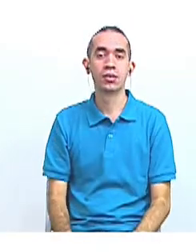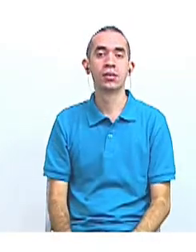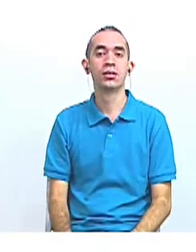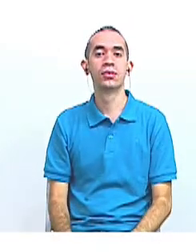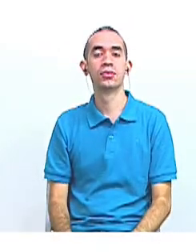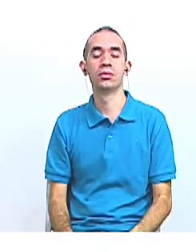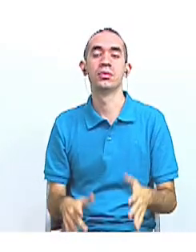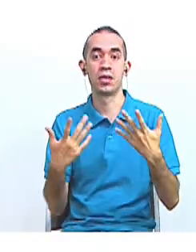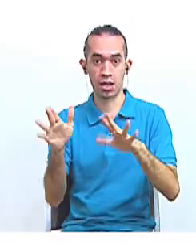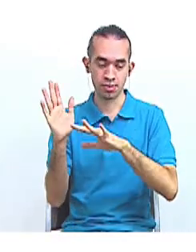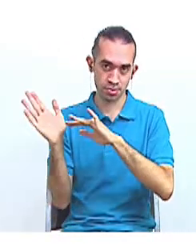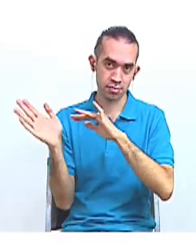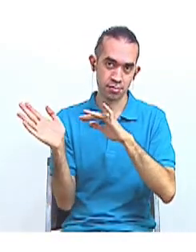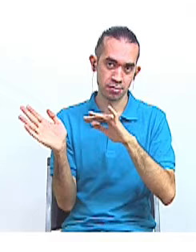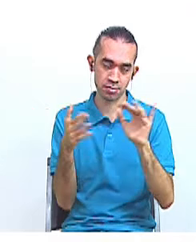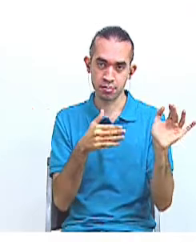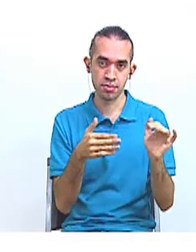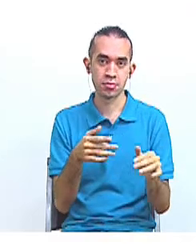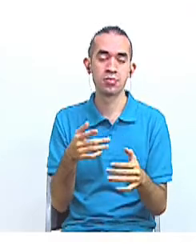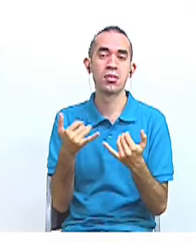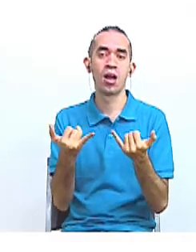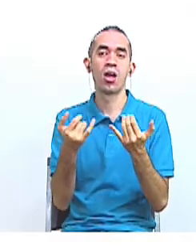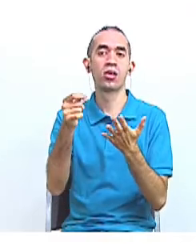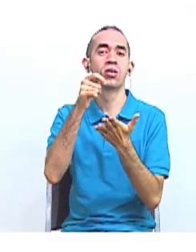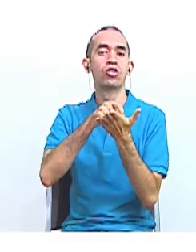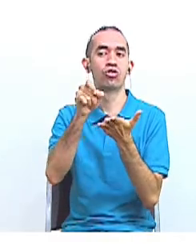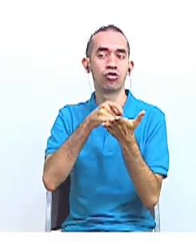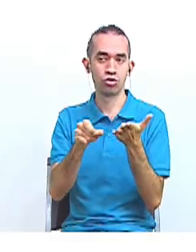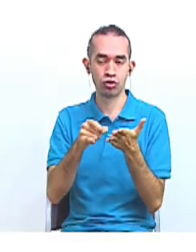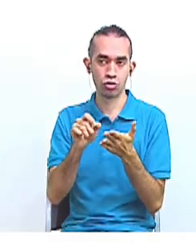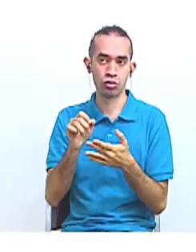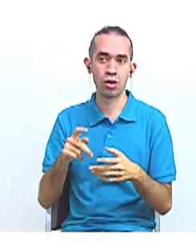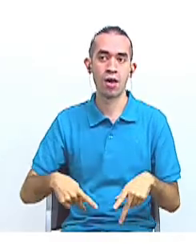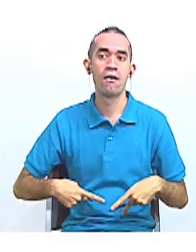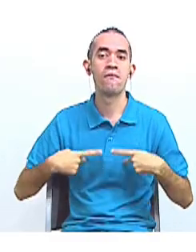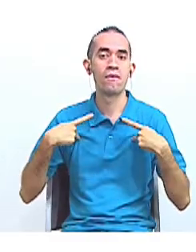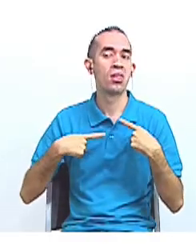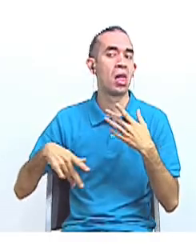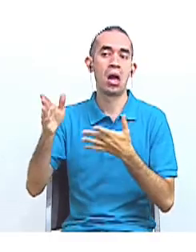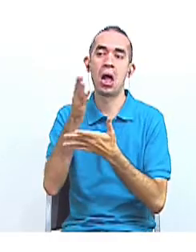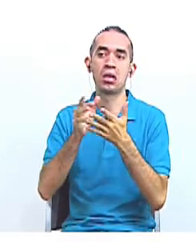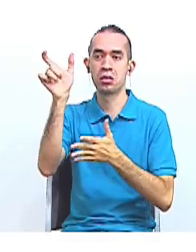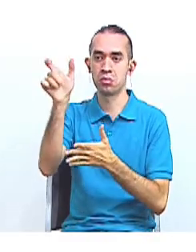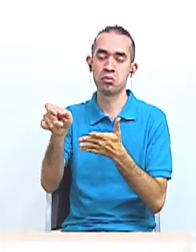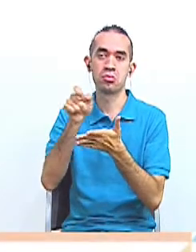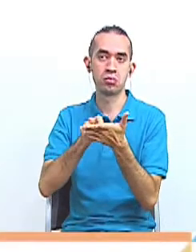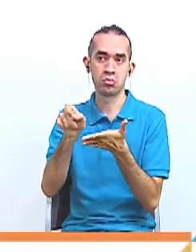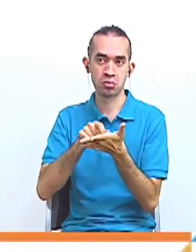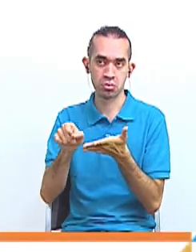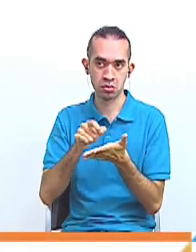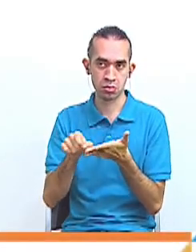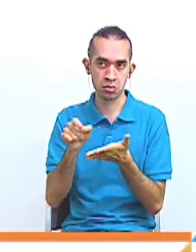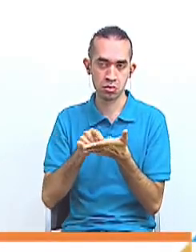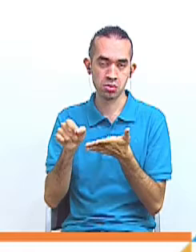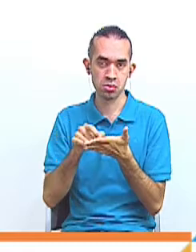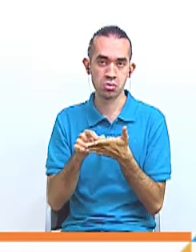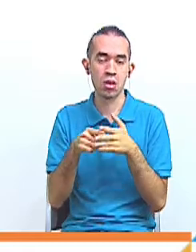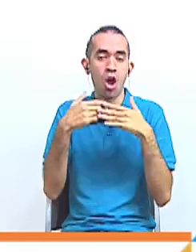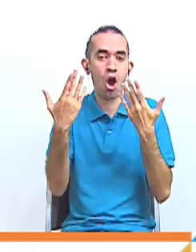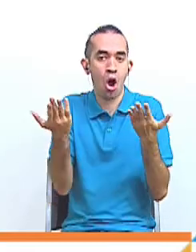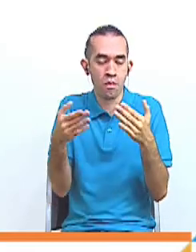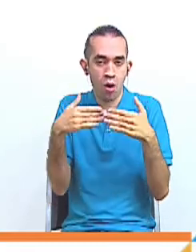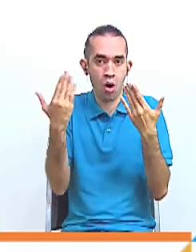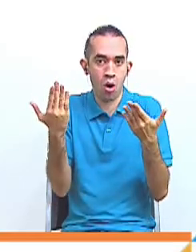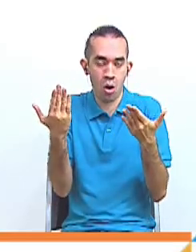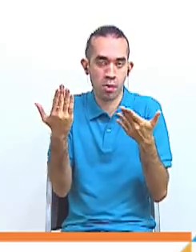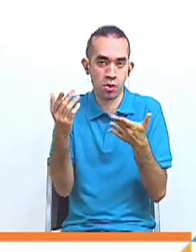we're going to write a short biography about a person, okay? In order to write a biography